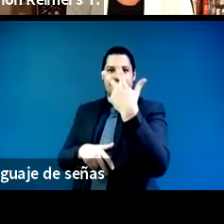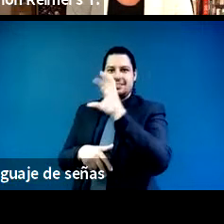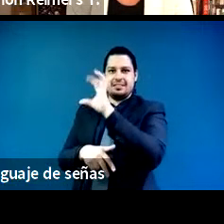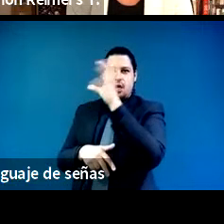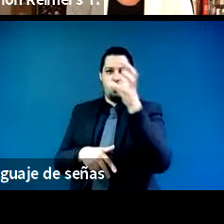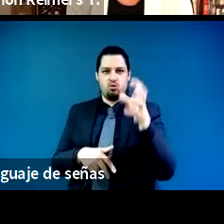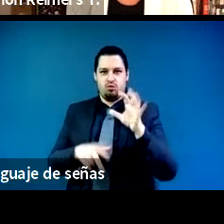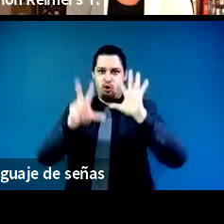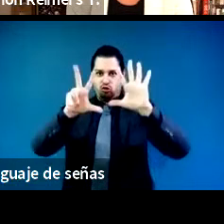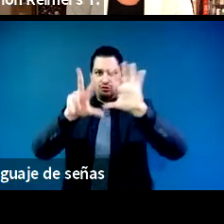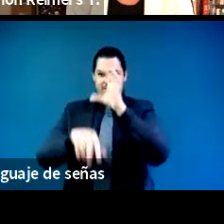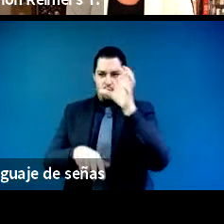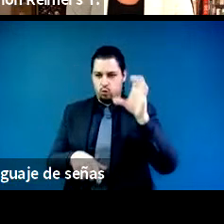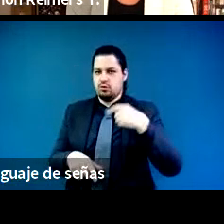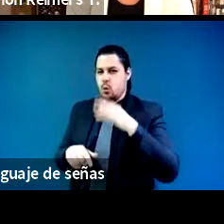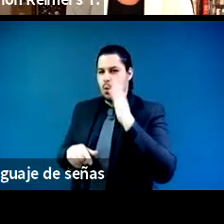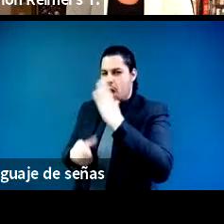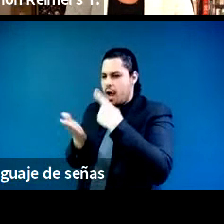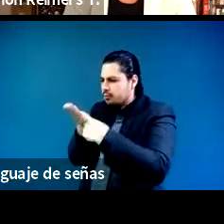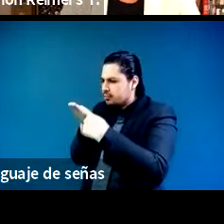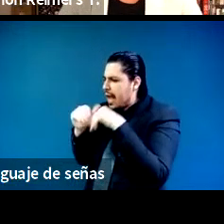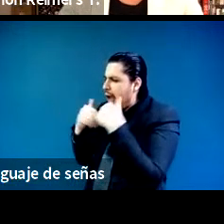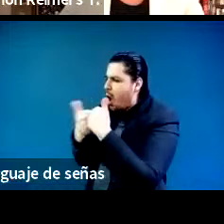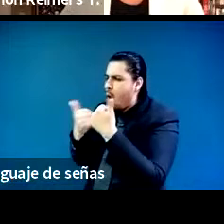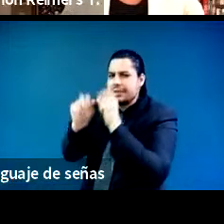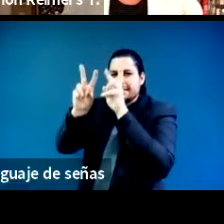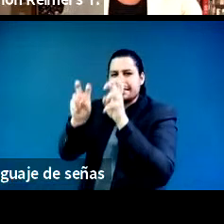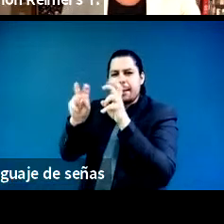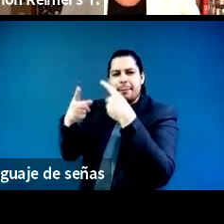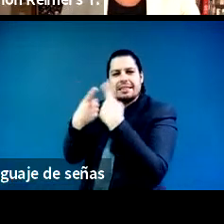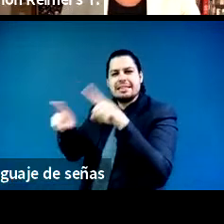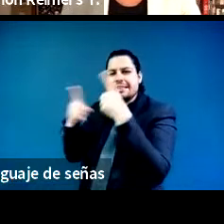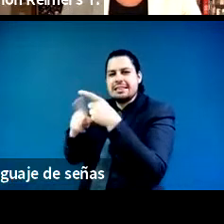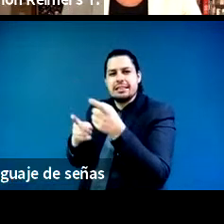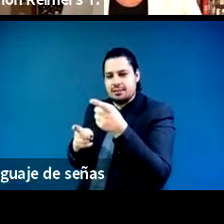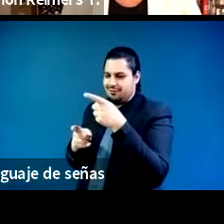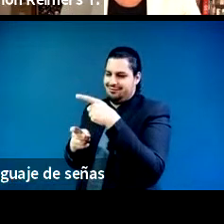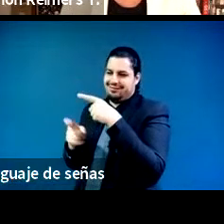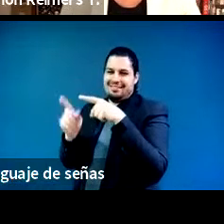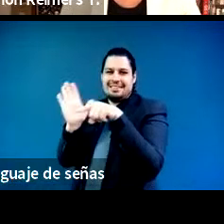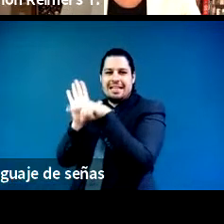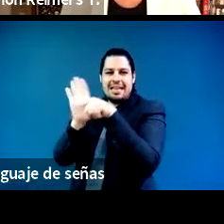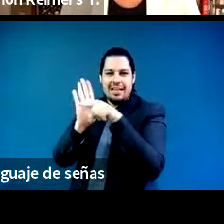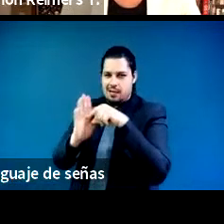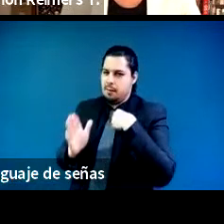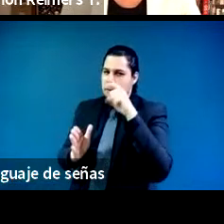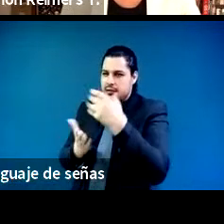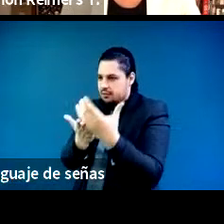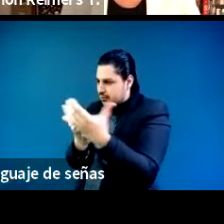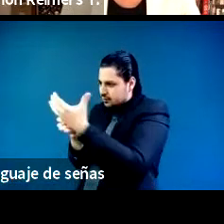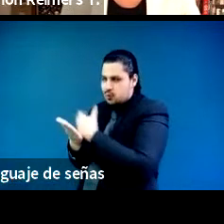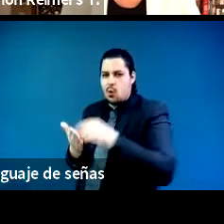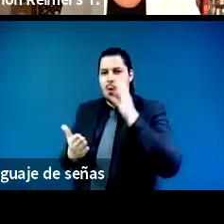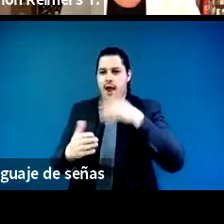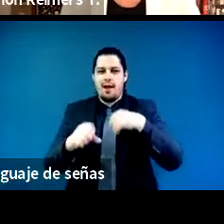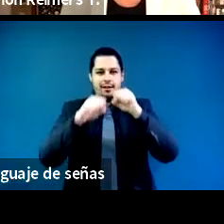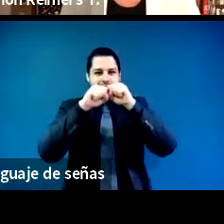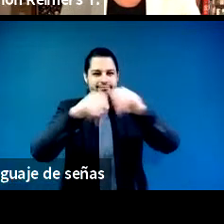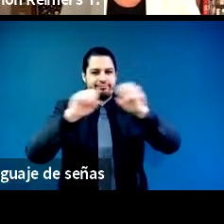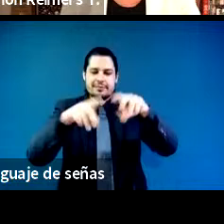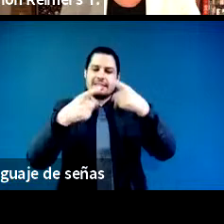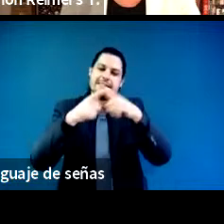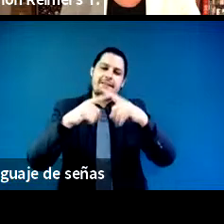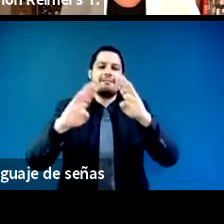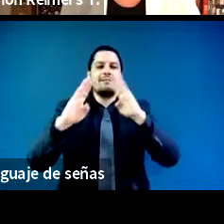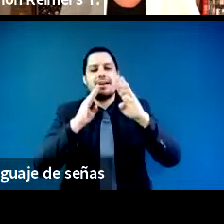have. So that's one thing I take away from this particular context, and a commitment to all of you that we will raise this issue and see what more we can be